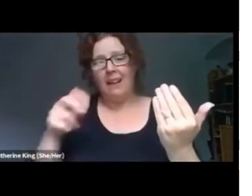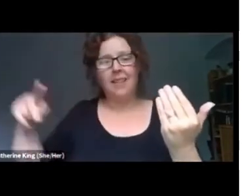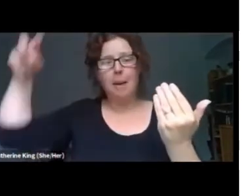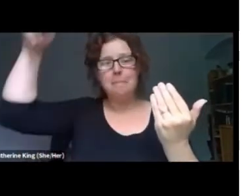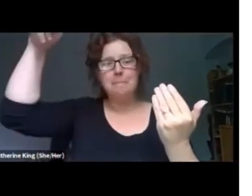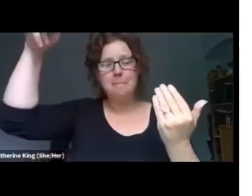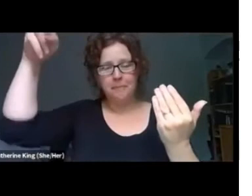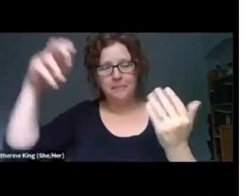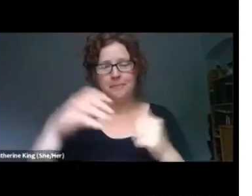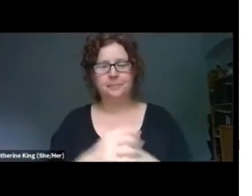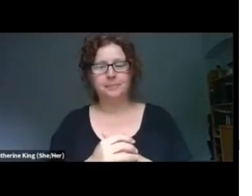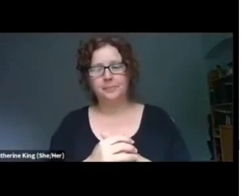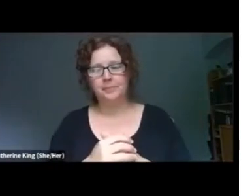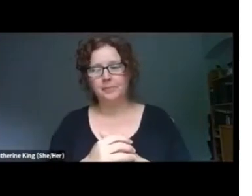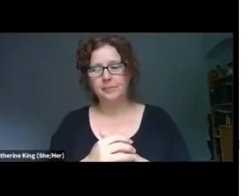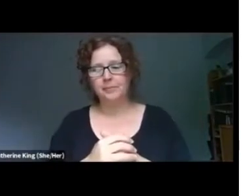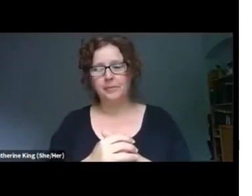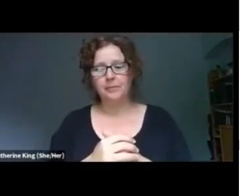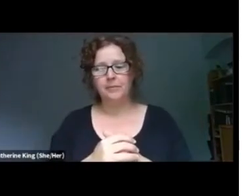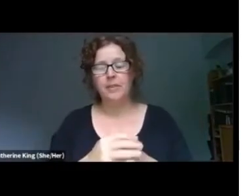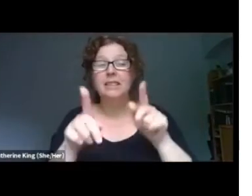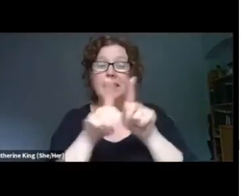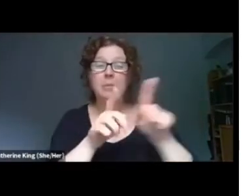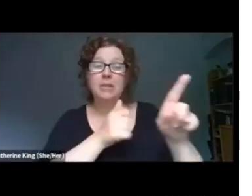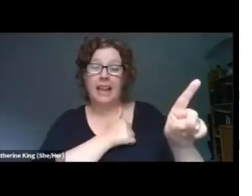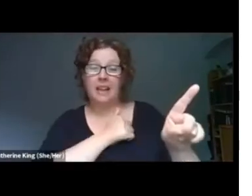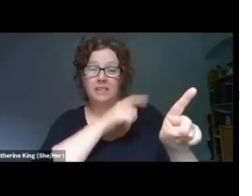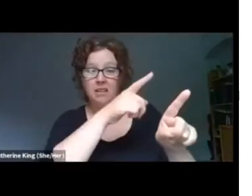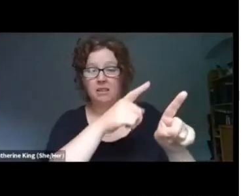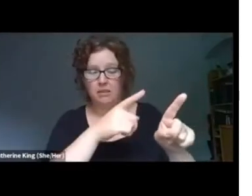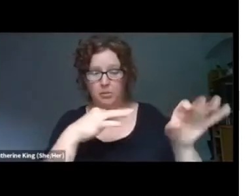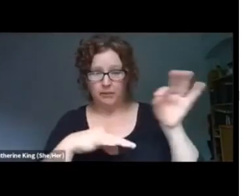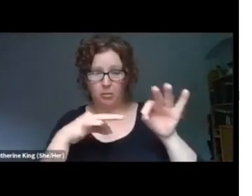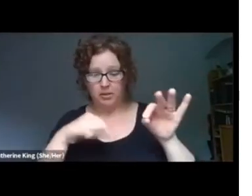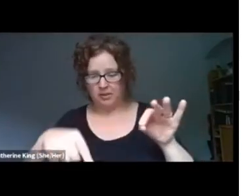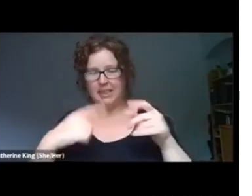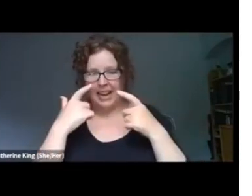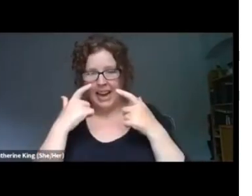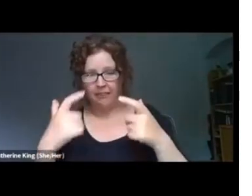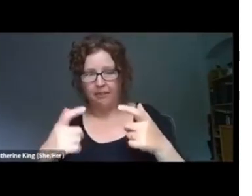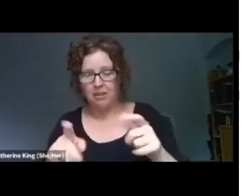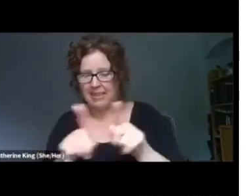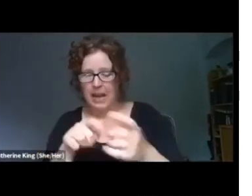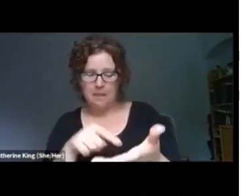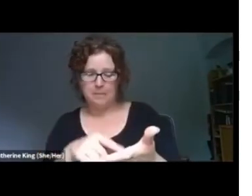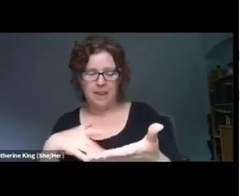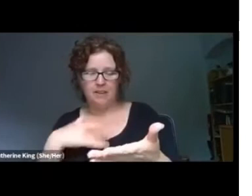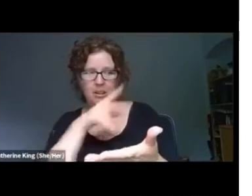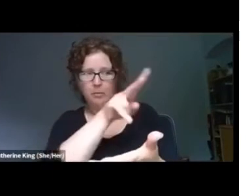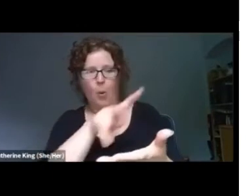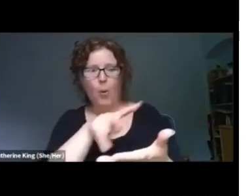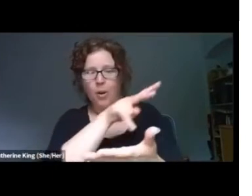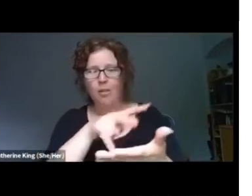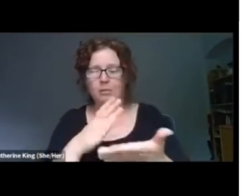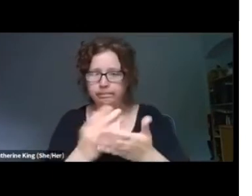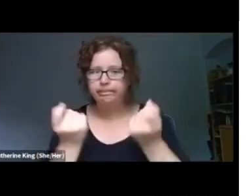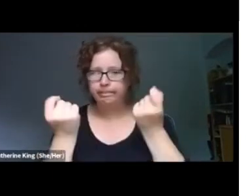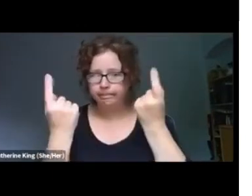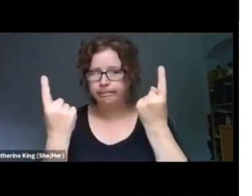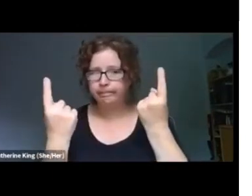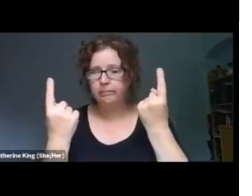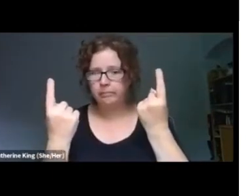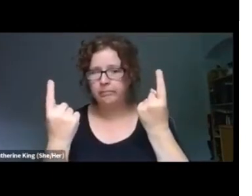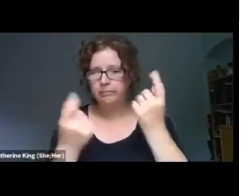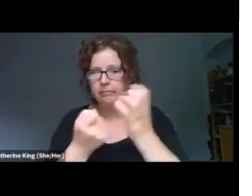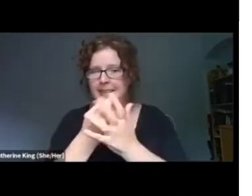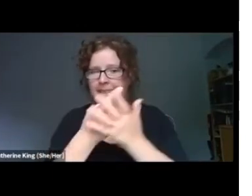Like clearly Titanium, in this I see an implicit understanding that disabled audiences have a particular